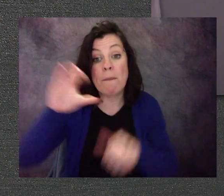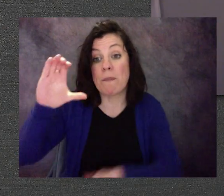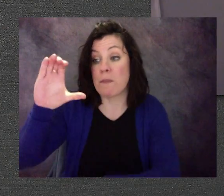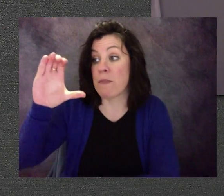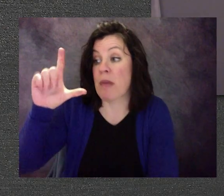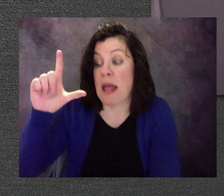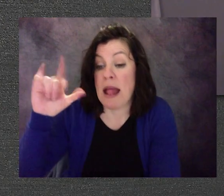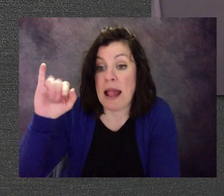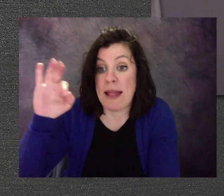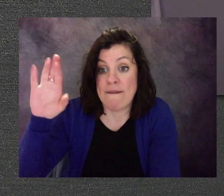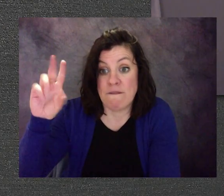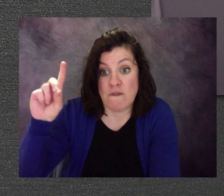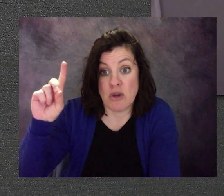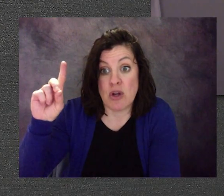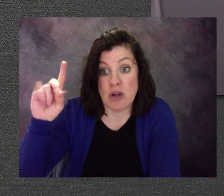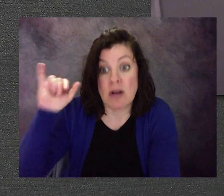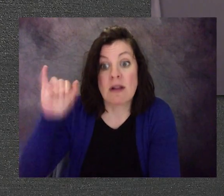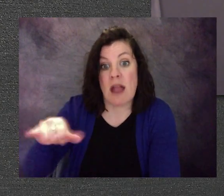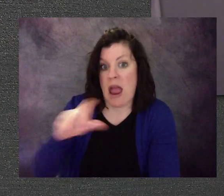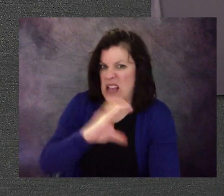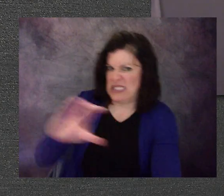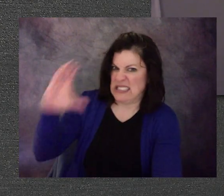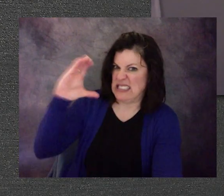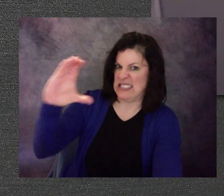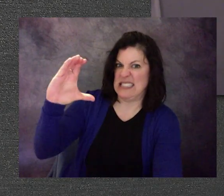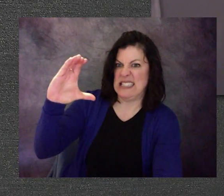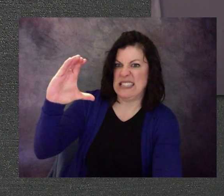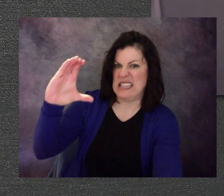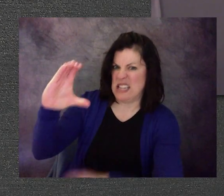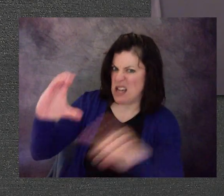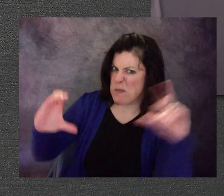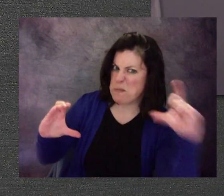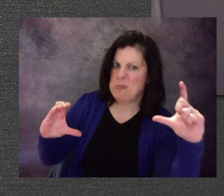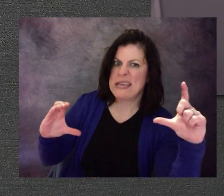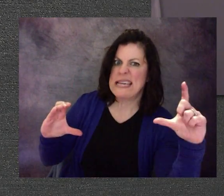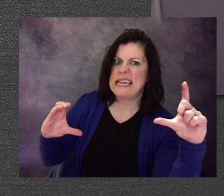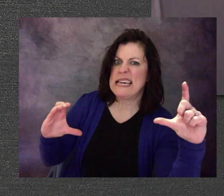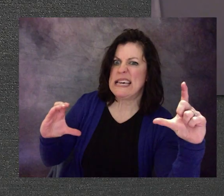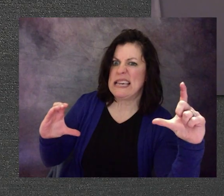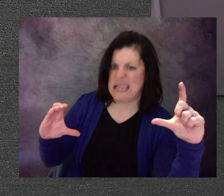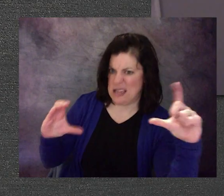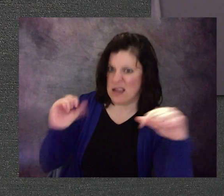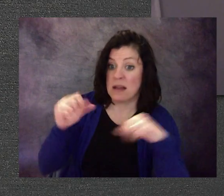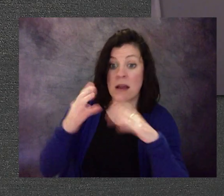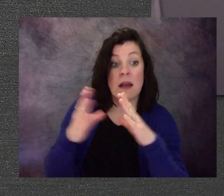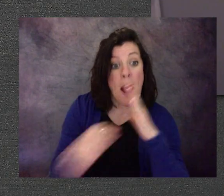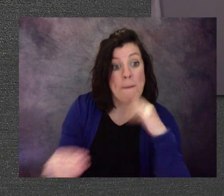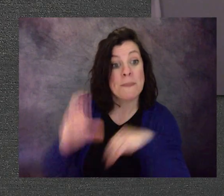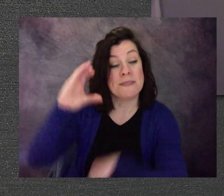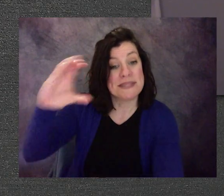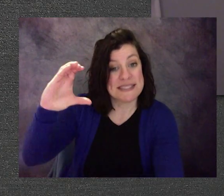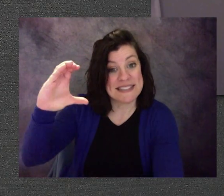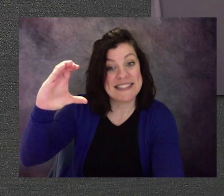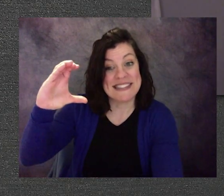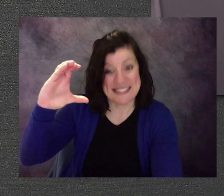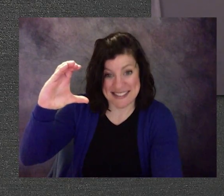told you, starts with a capital C. So can you make your hand a capital C just like this? Yeah, so I